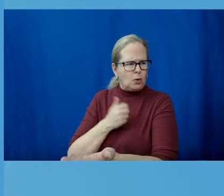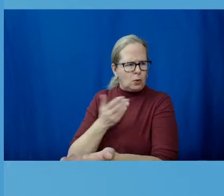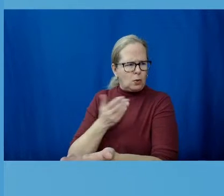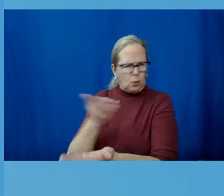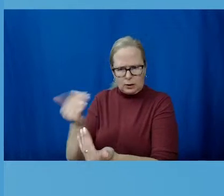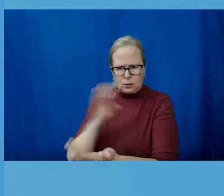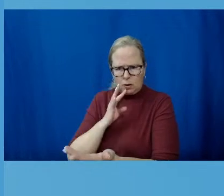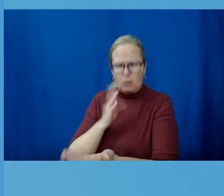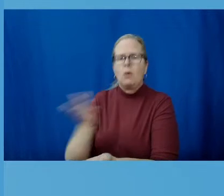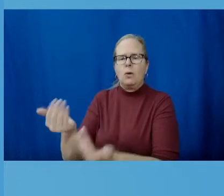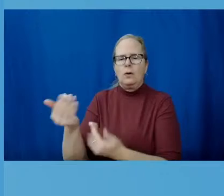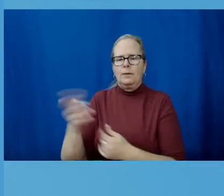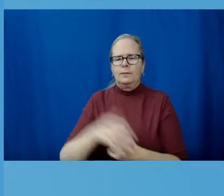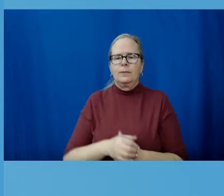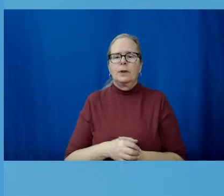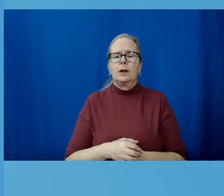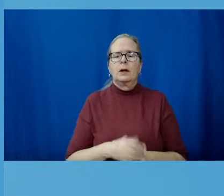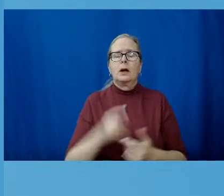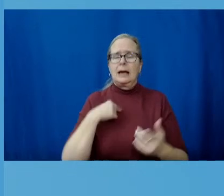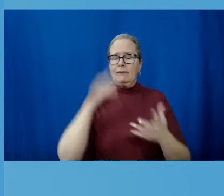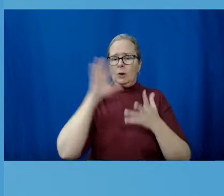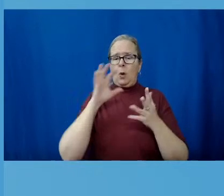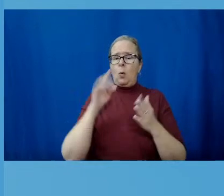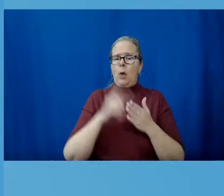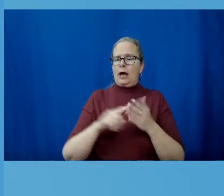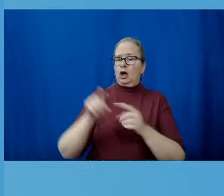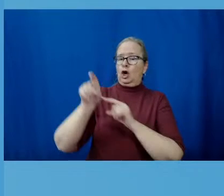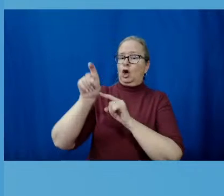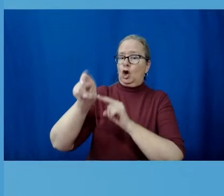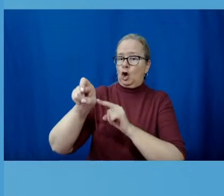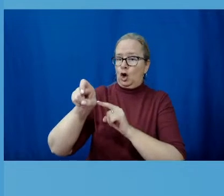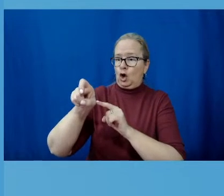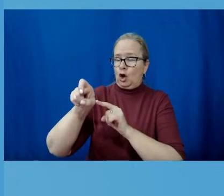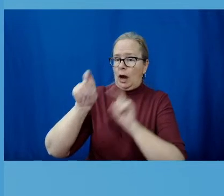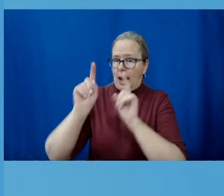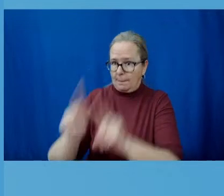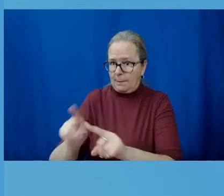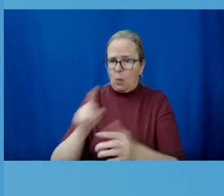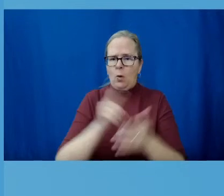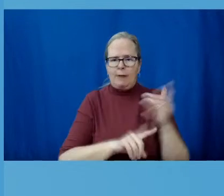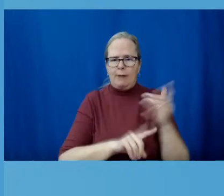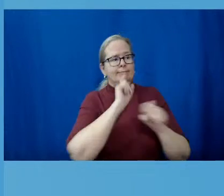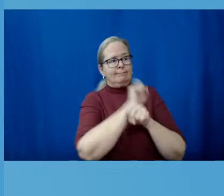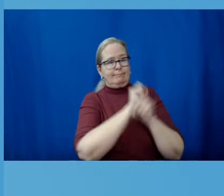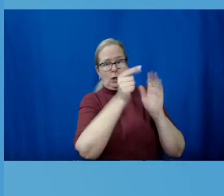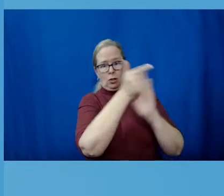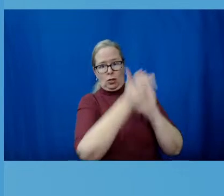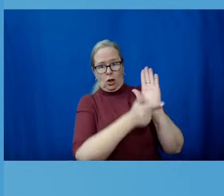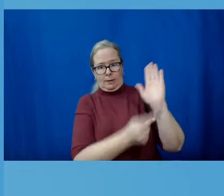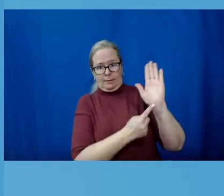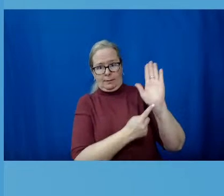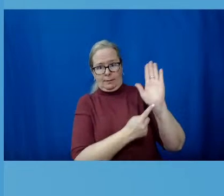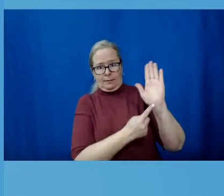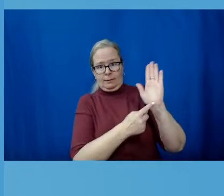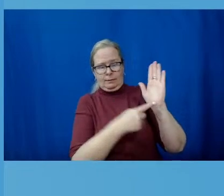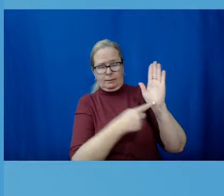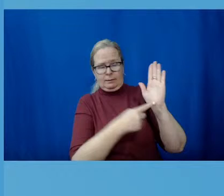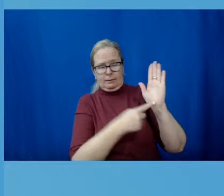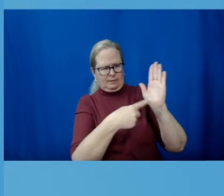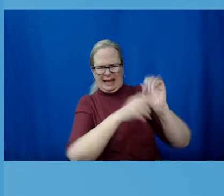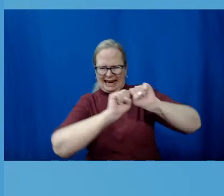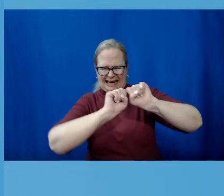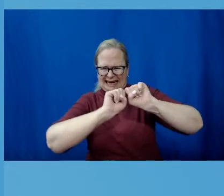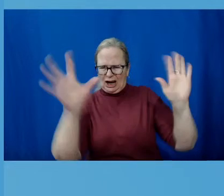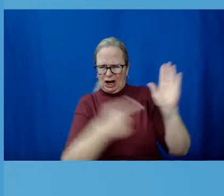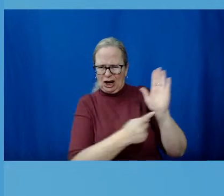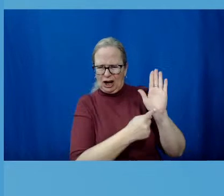actually in the legislation. It is very clear in the legislation that she has the authority to make independent orders. And she has, in fact,